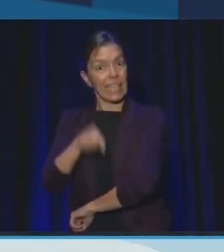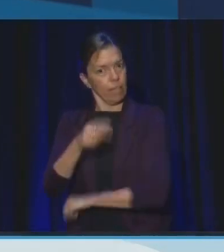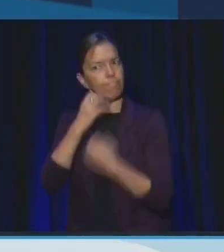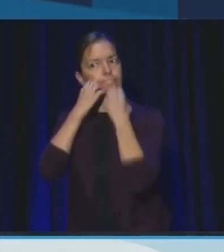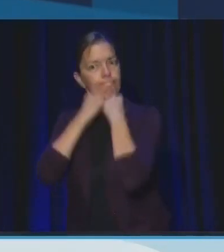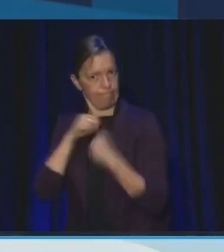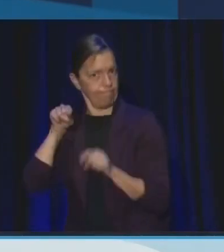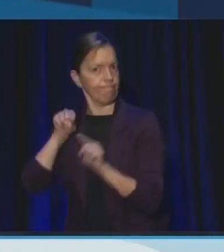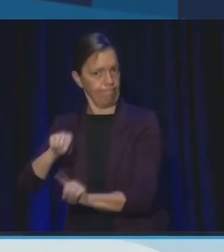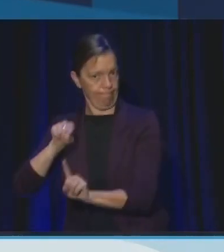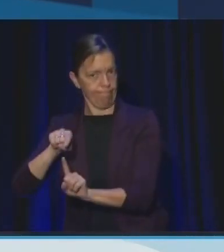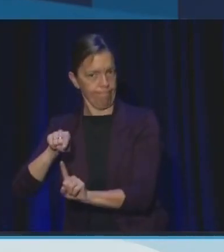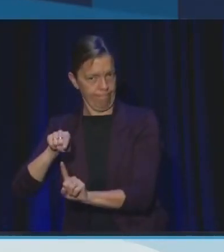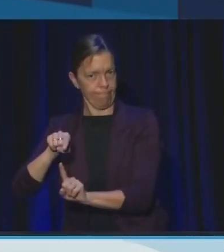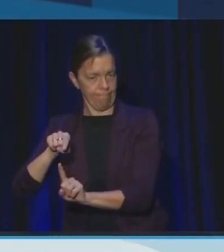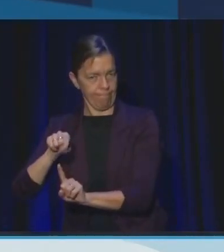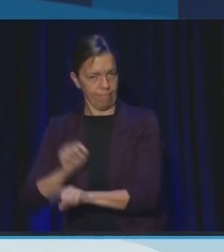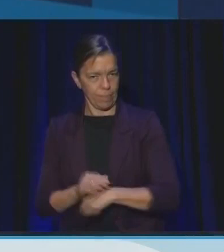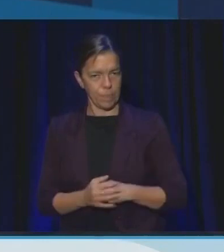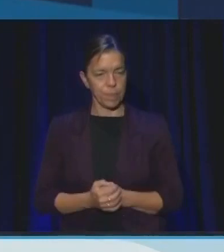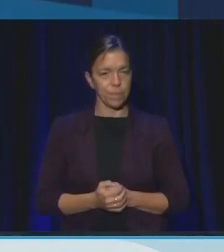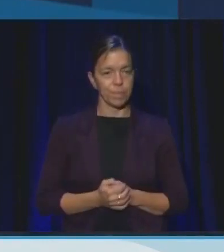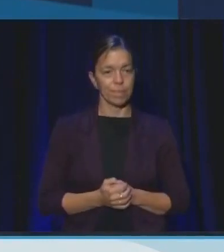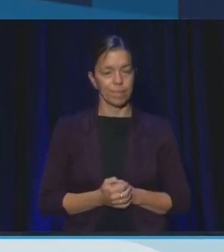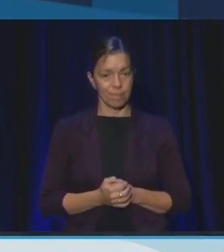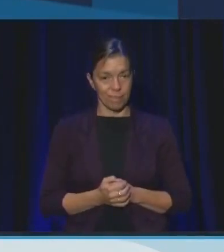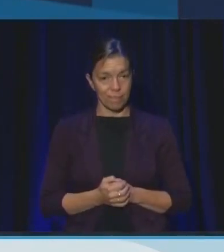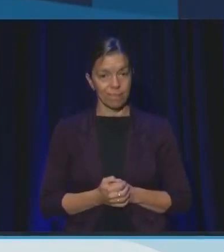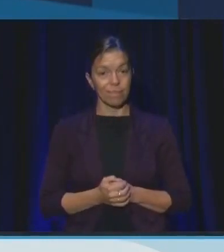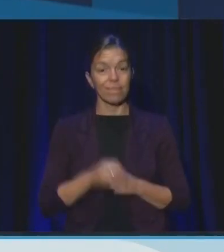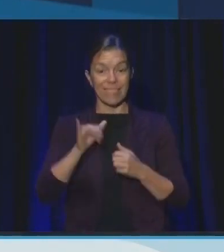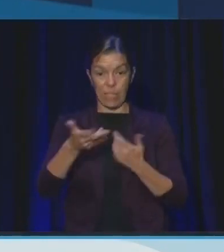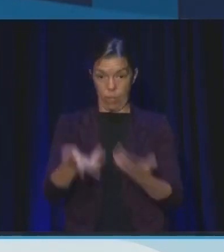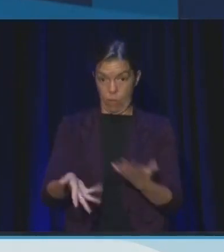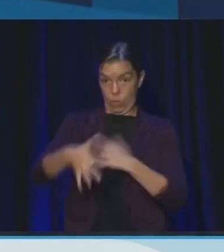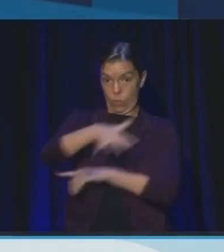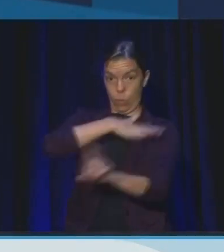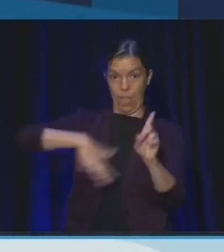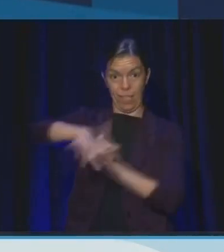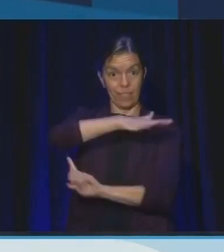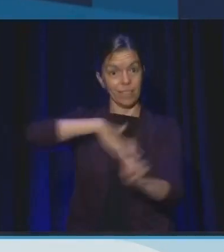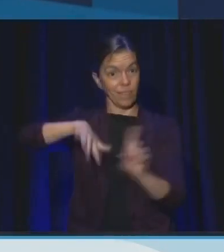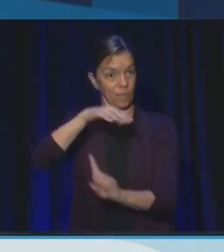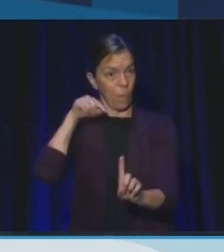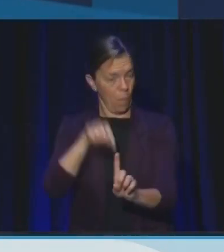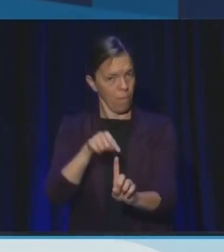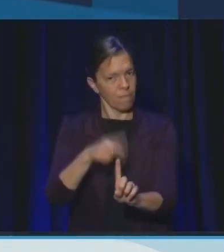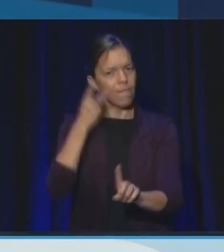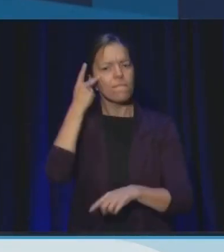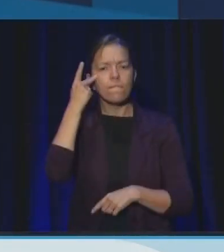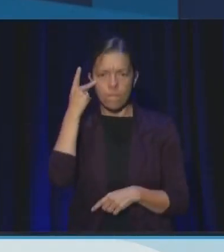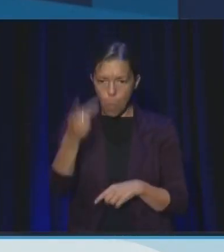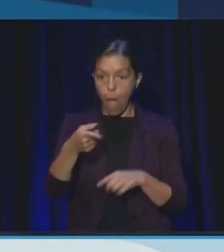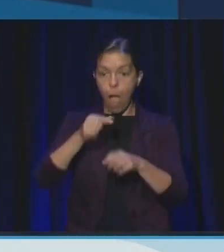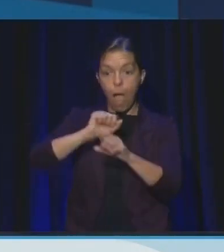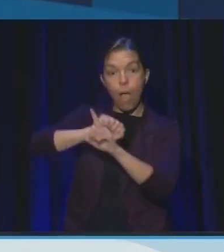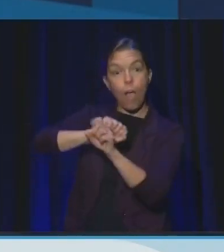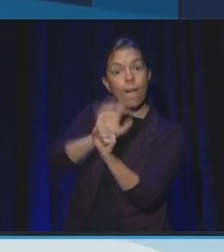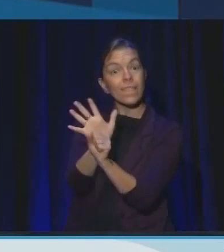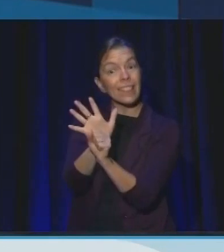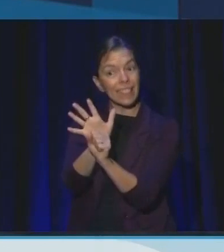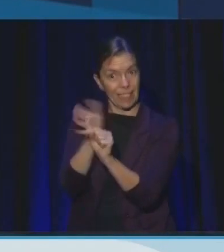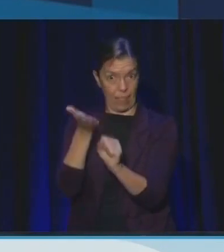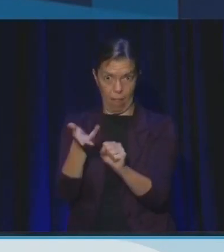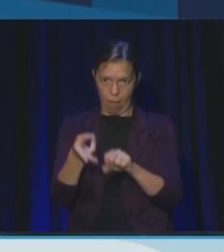And, well, we are in a situation, effectively, where it continues to increase. I'll give you a